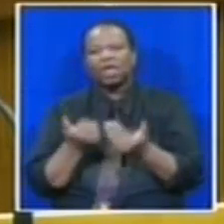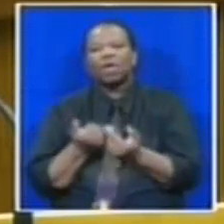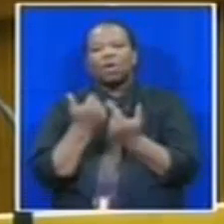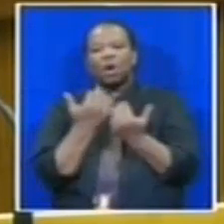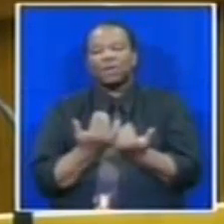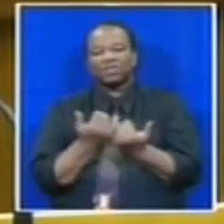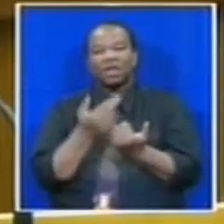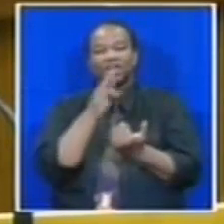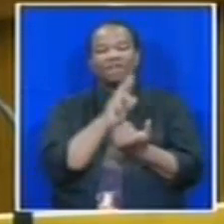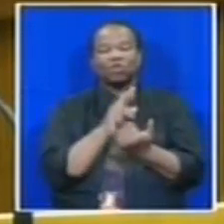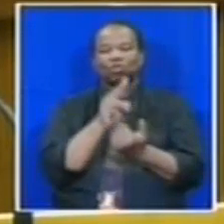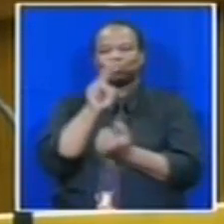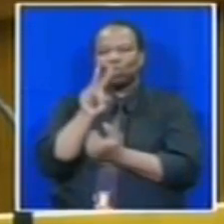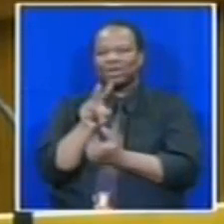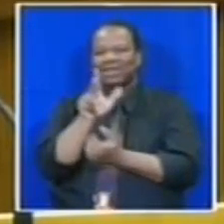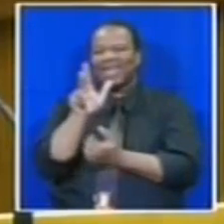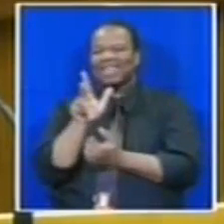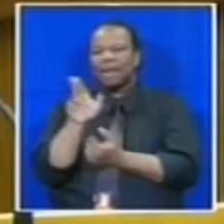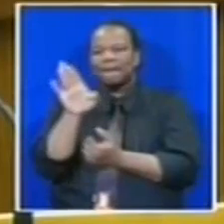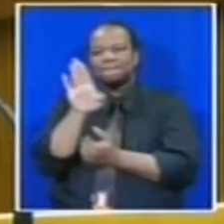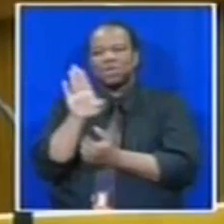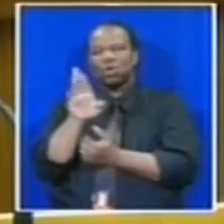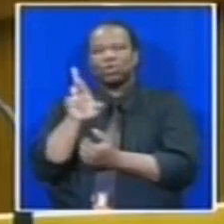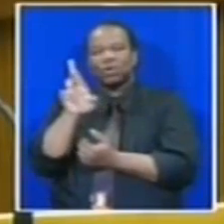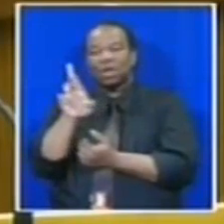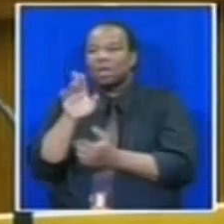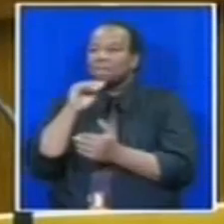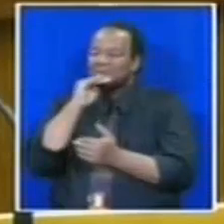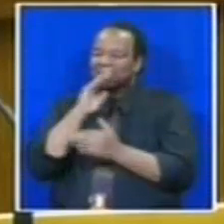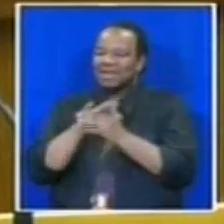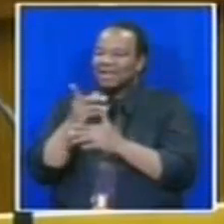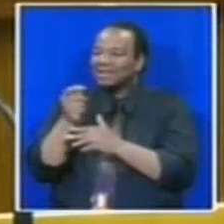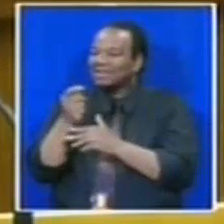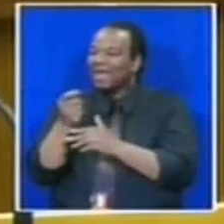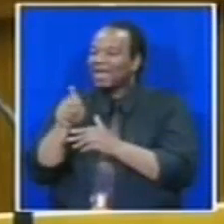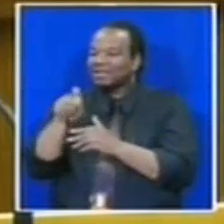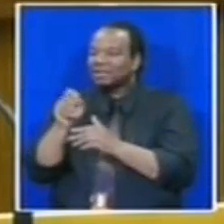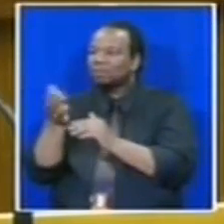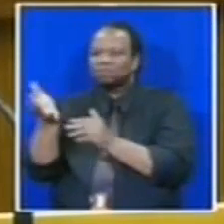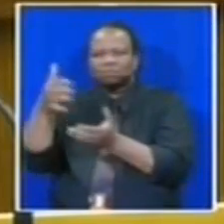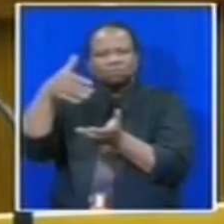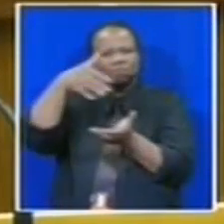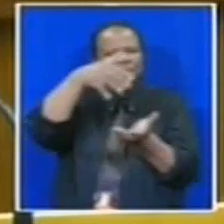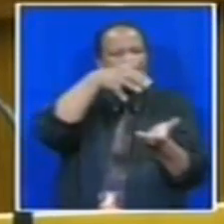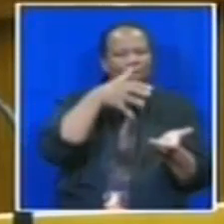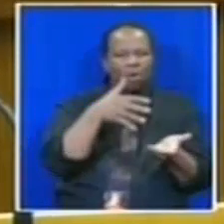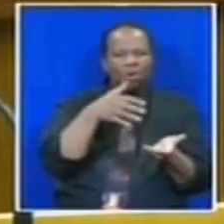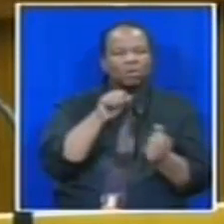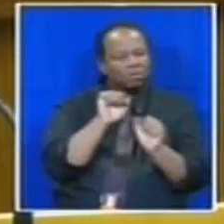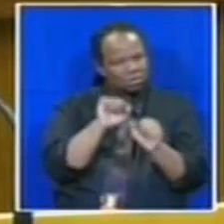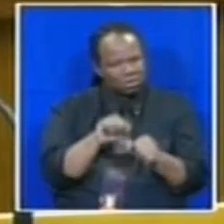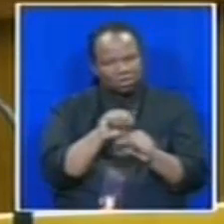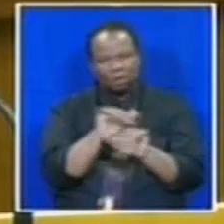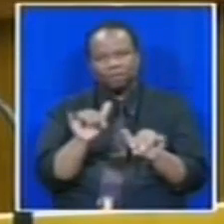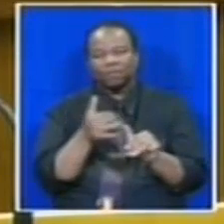28 billion rands. So all tips on how you want to raise taxes, please pass them on. While avoiding measures that would